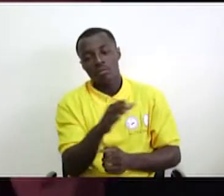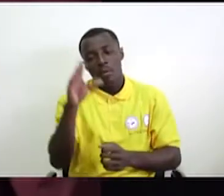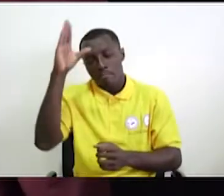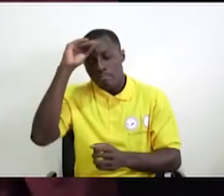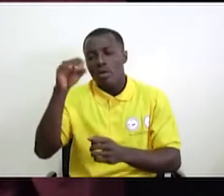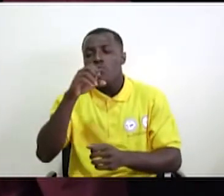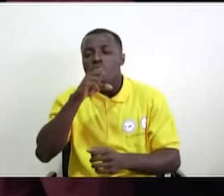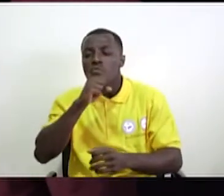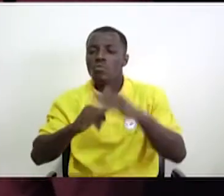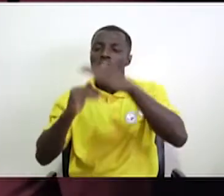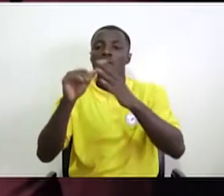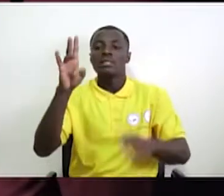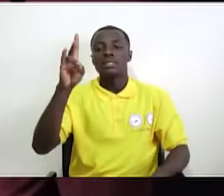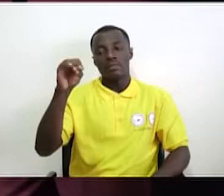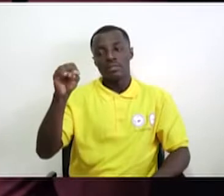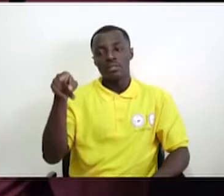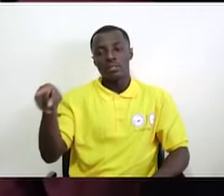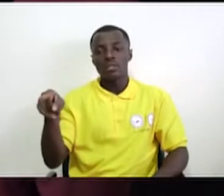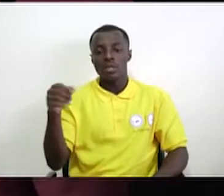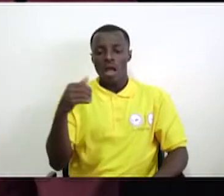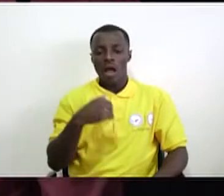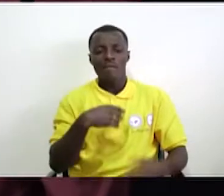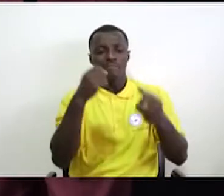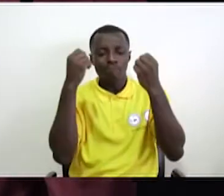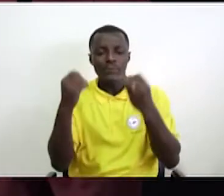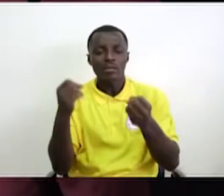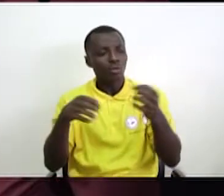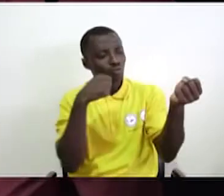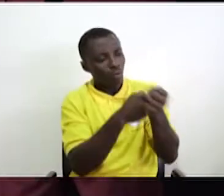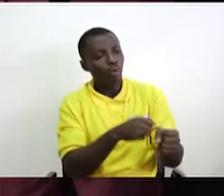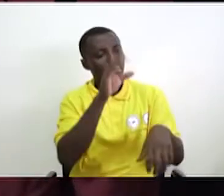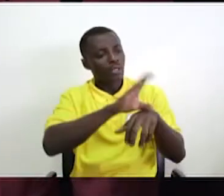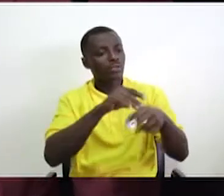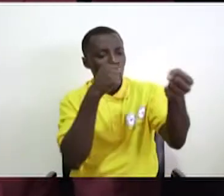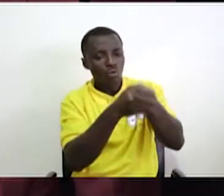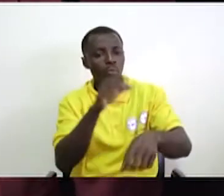70, he had also produced a lot of Christian workers to the kingdom.